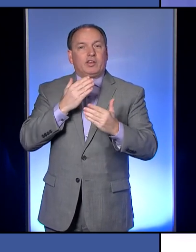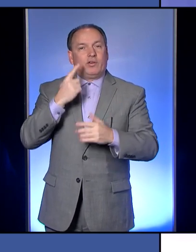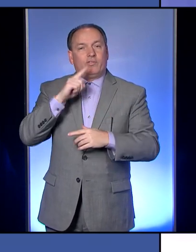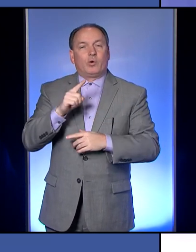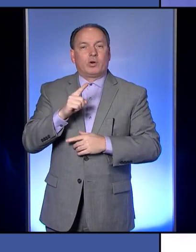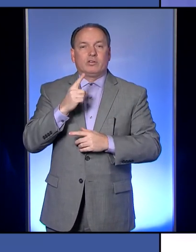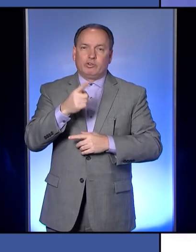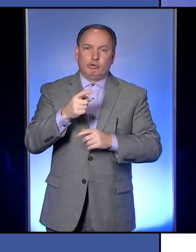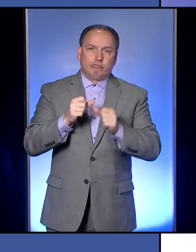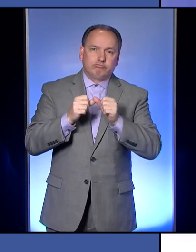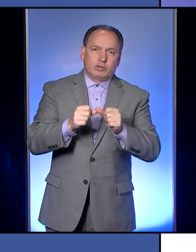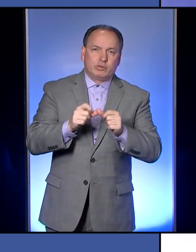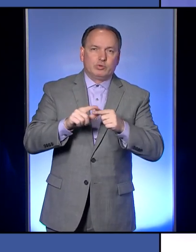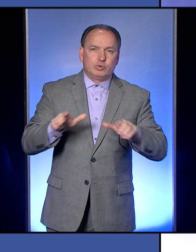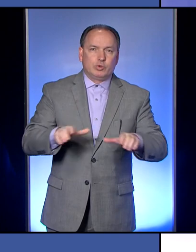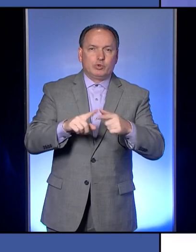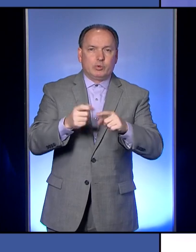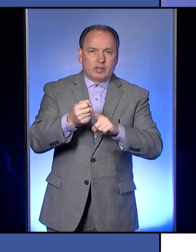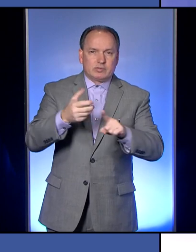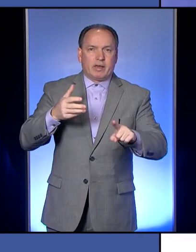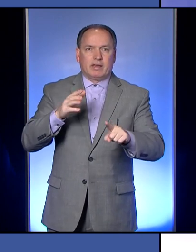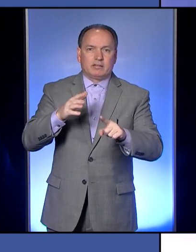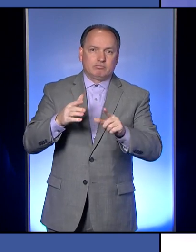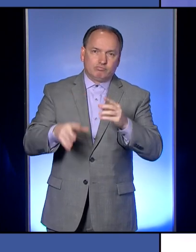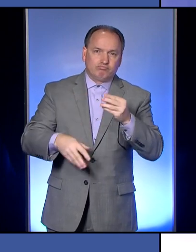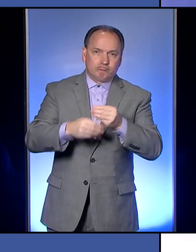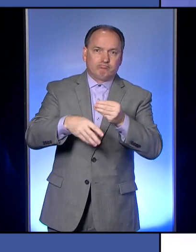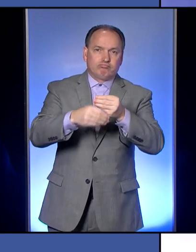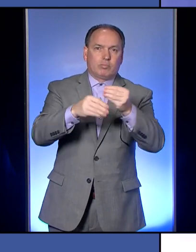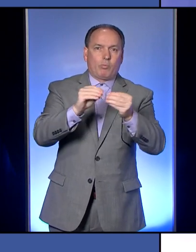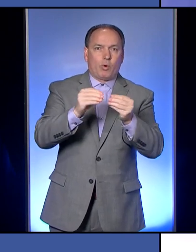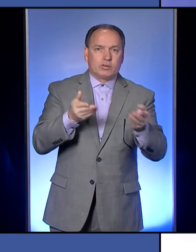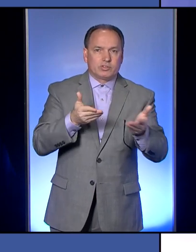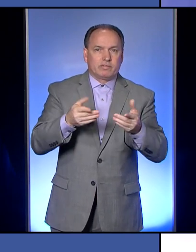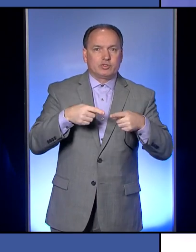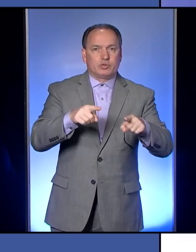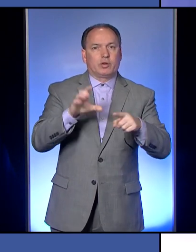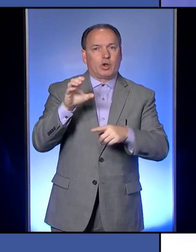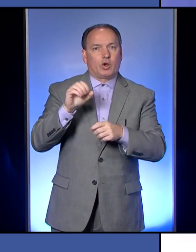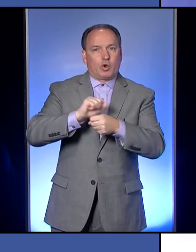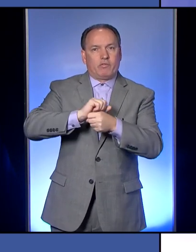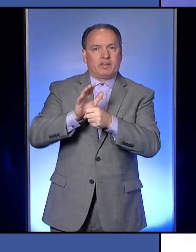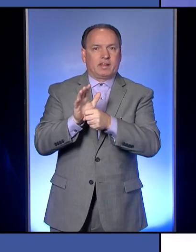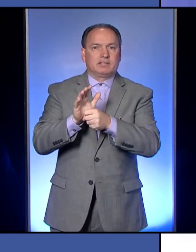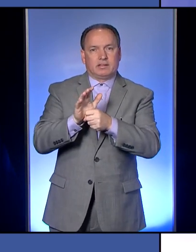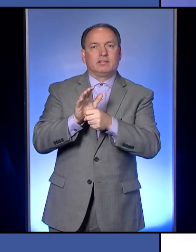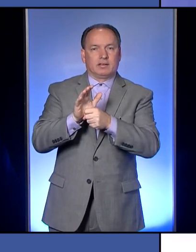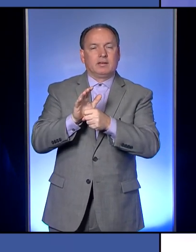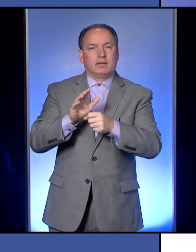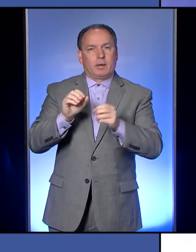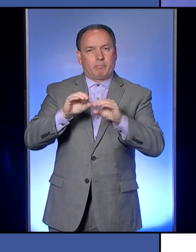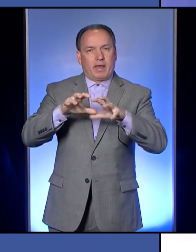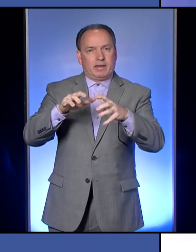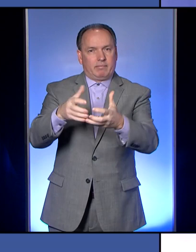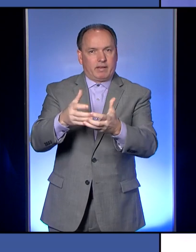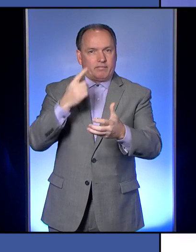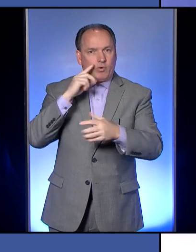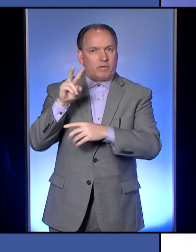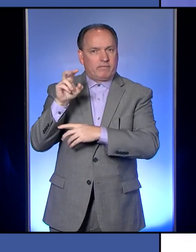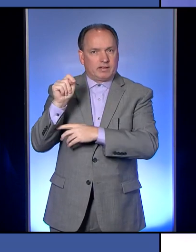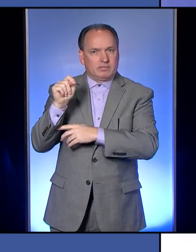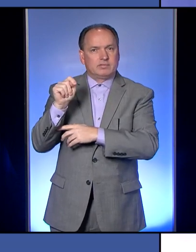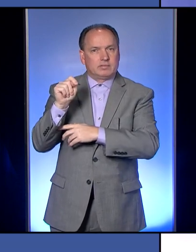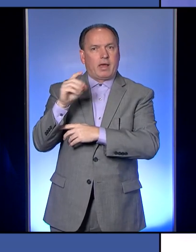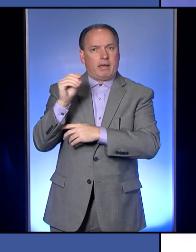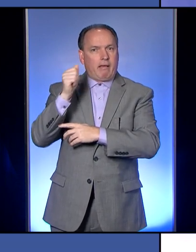what you continue to do to expand your services during this COVID-19 pandemic for our veterans and what you do for our veterans every single